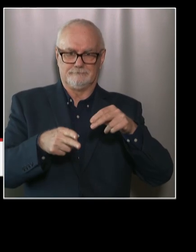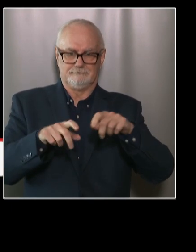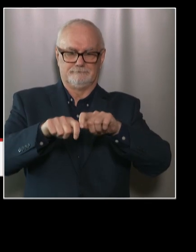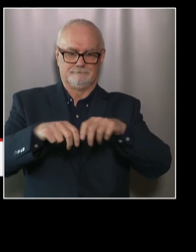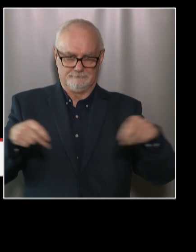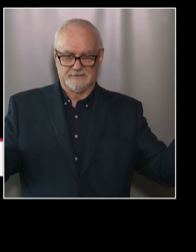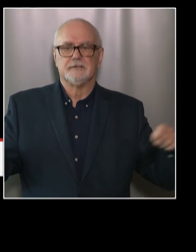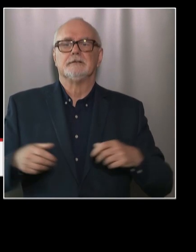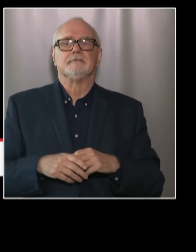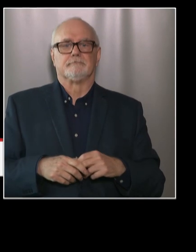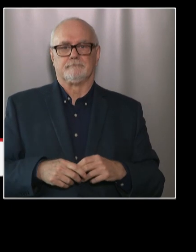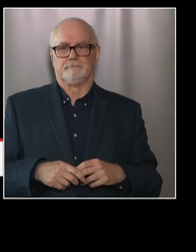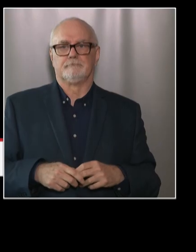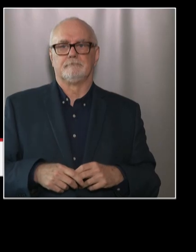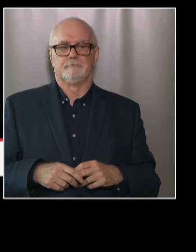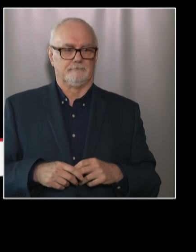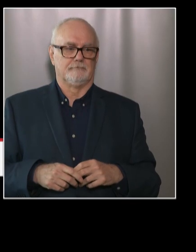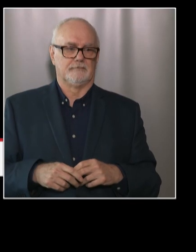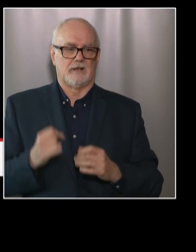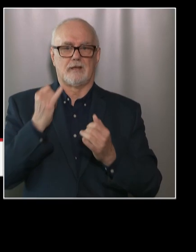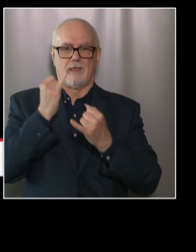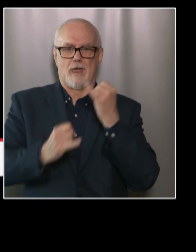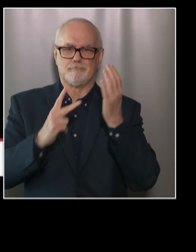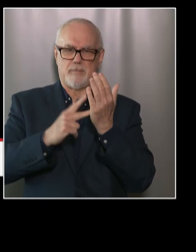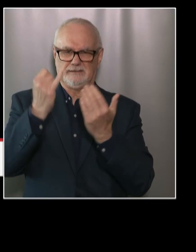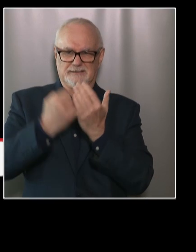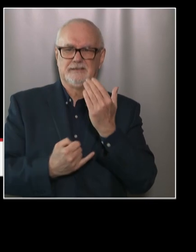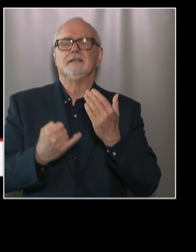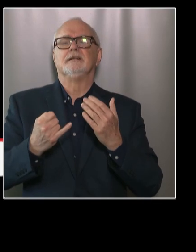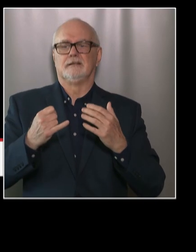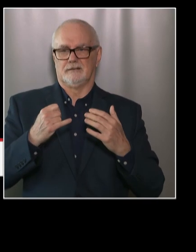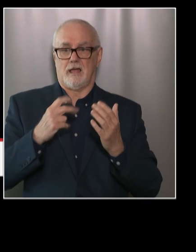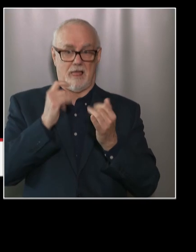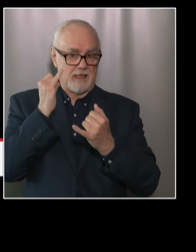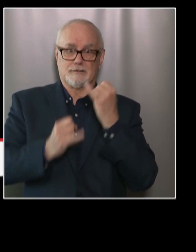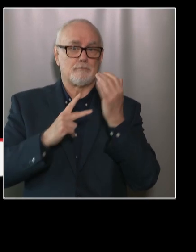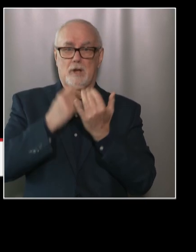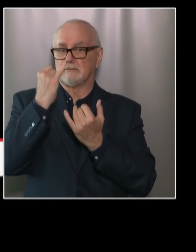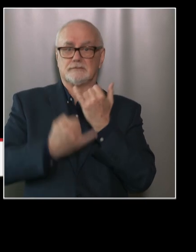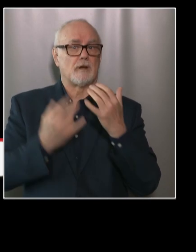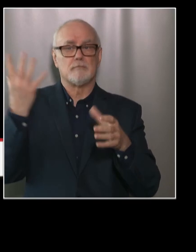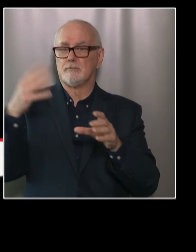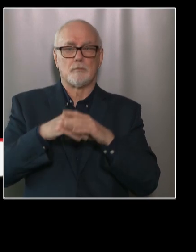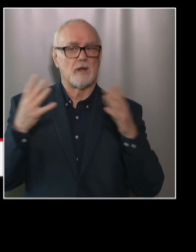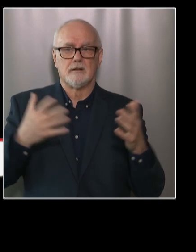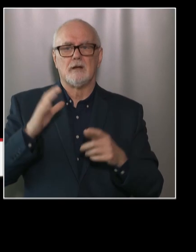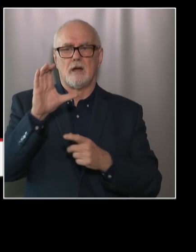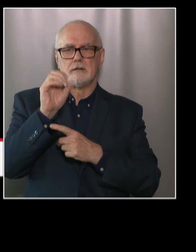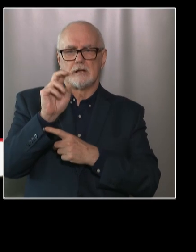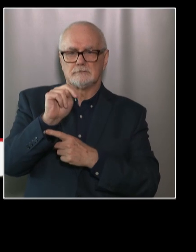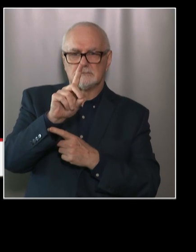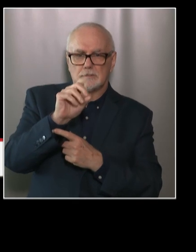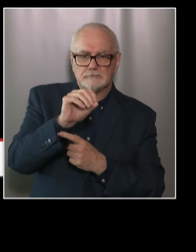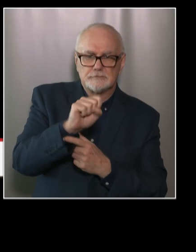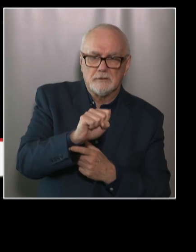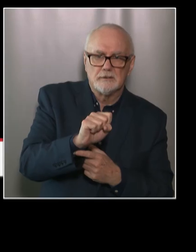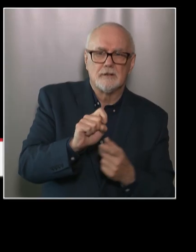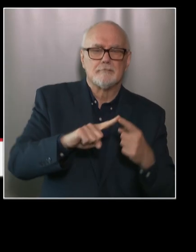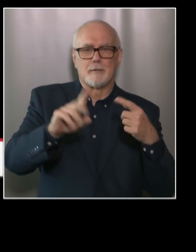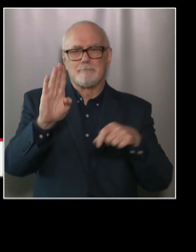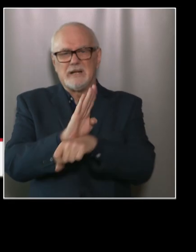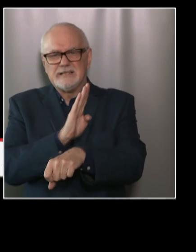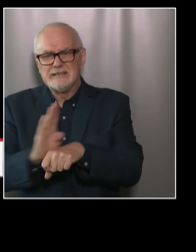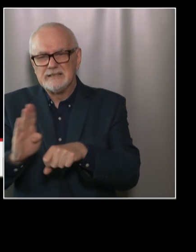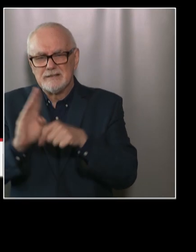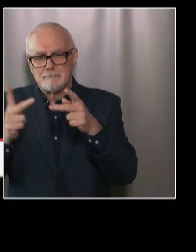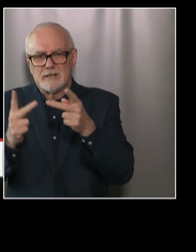for-sale townhomes, 24 for-sale condos, 10,000 square feet of retail, and a new public plaza.